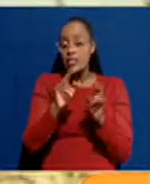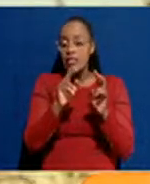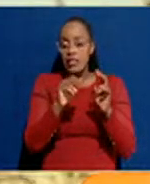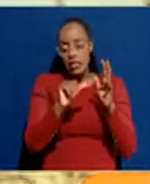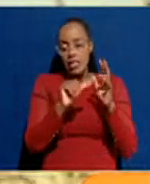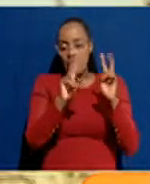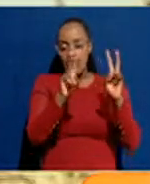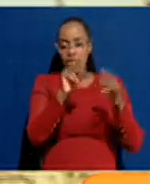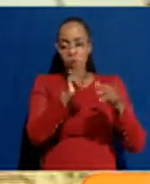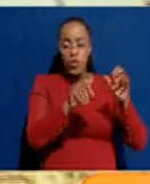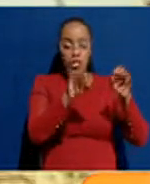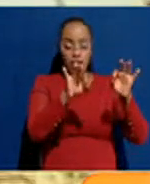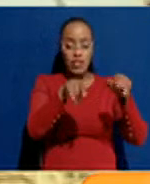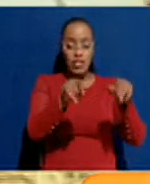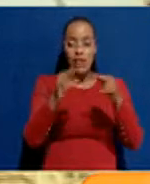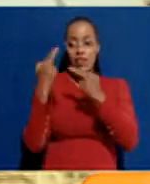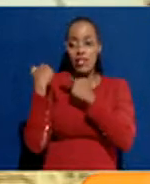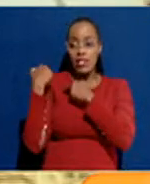if it's the one,